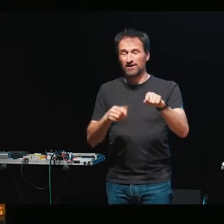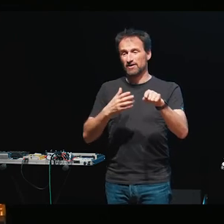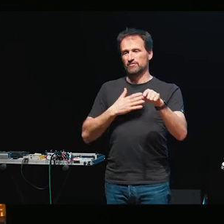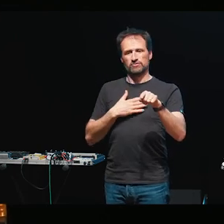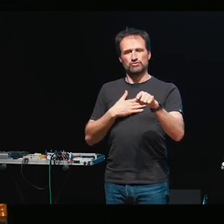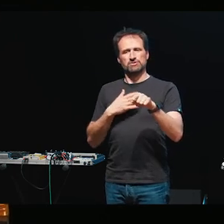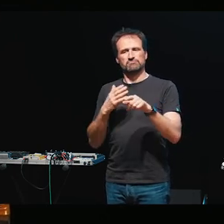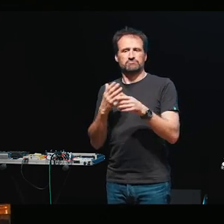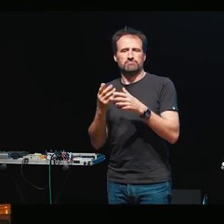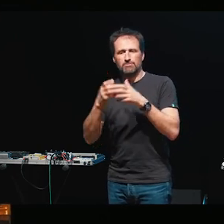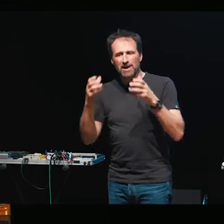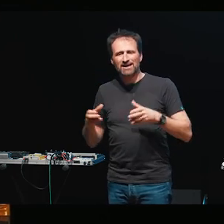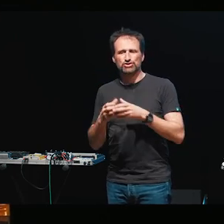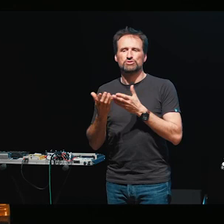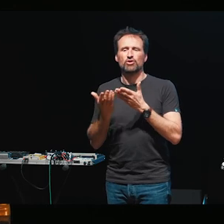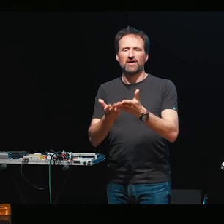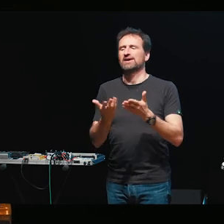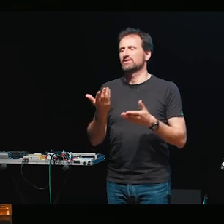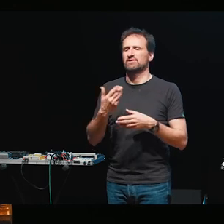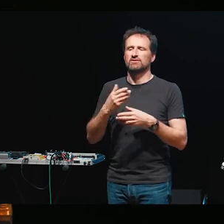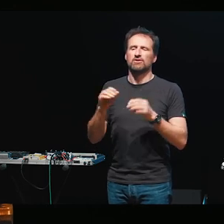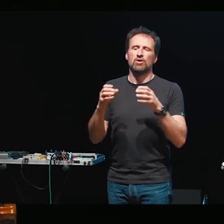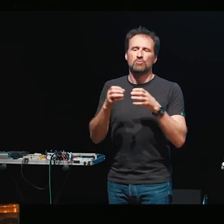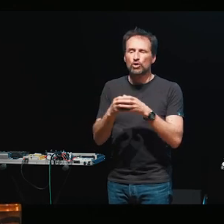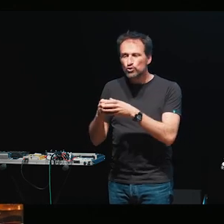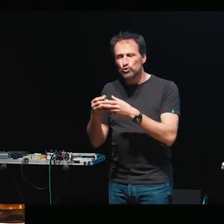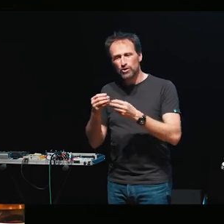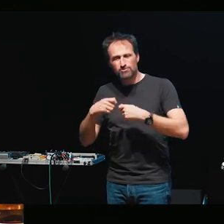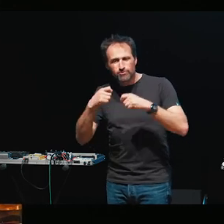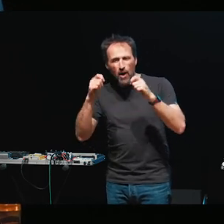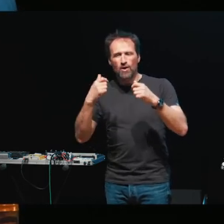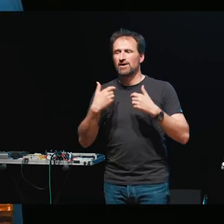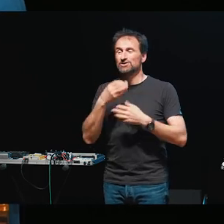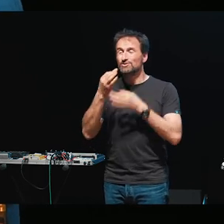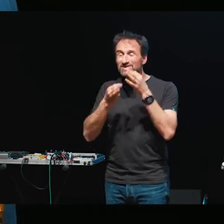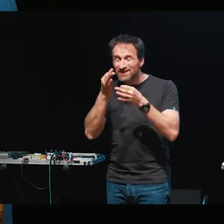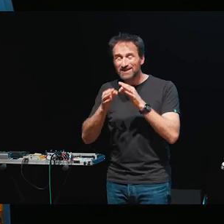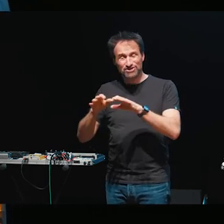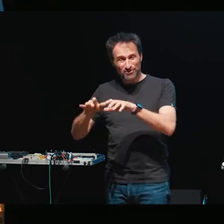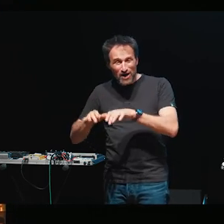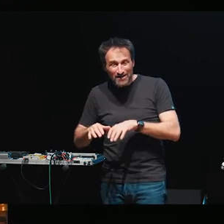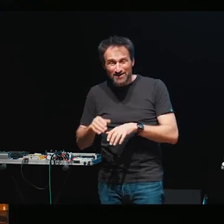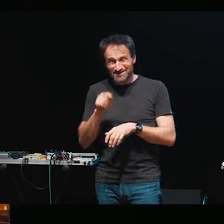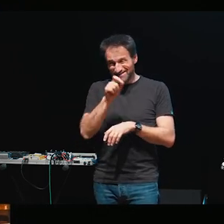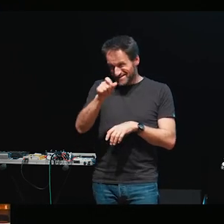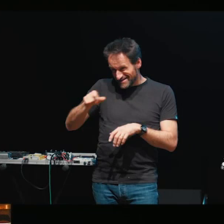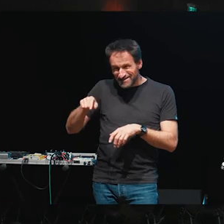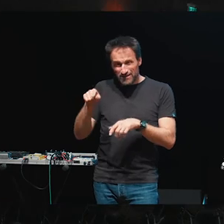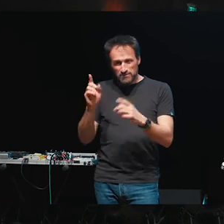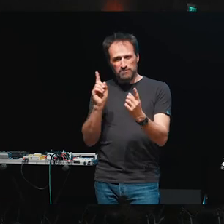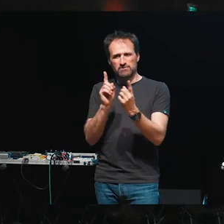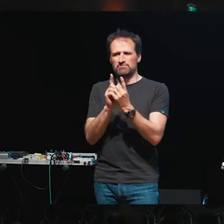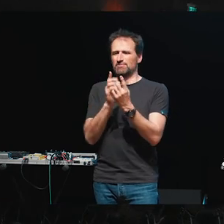the package provider, the modules builders, the specification writers, and all this, and how they're interacting. I think that's